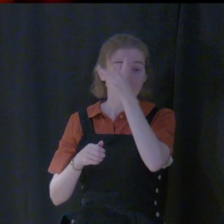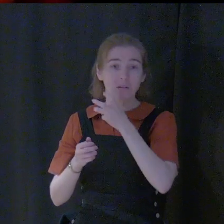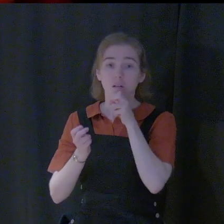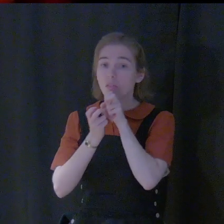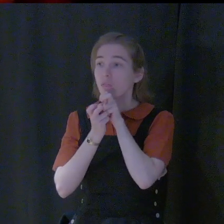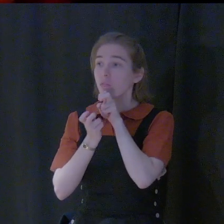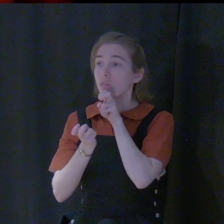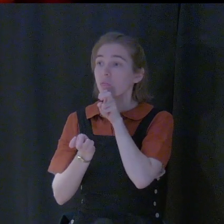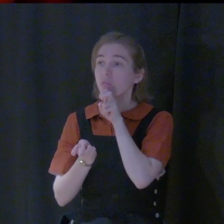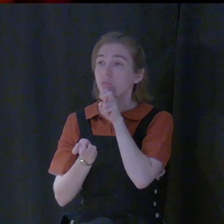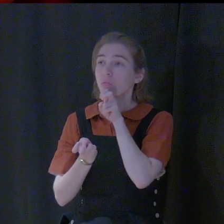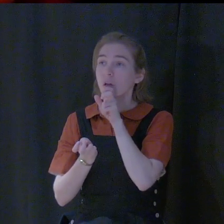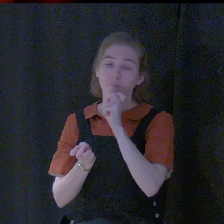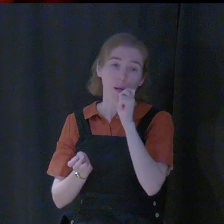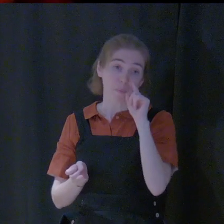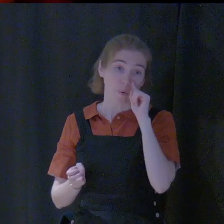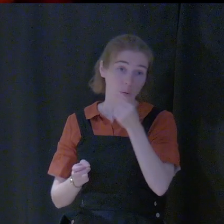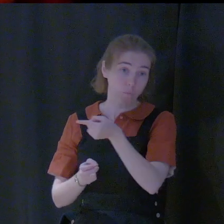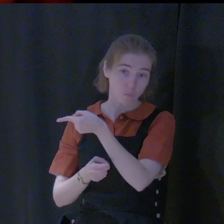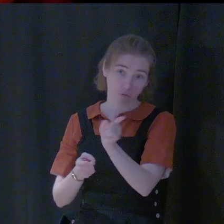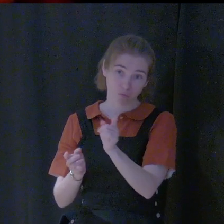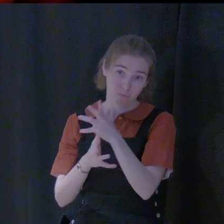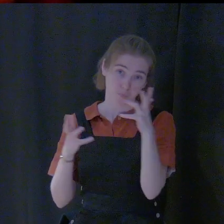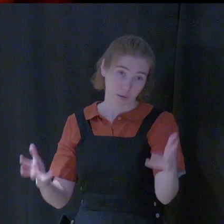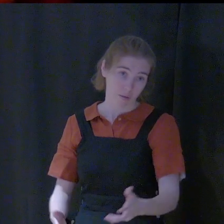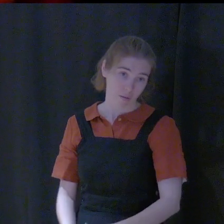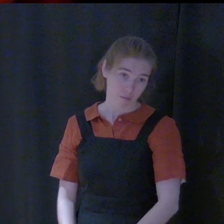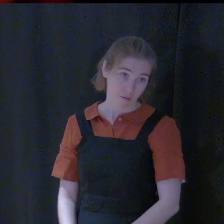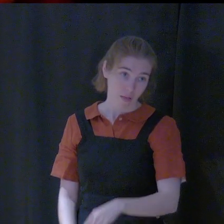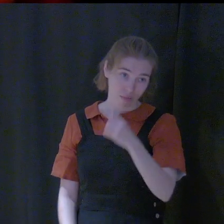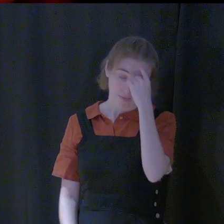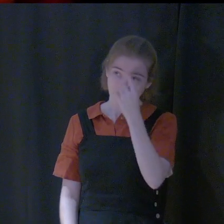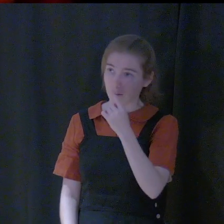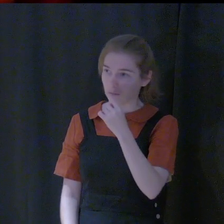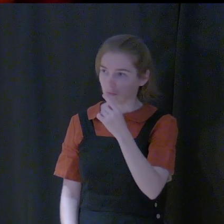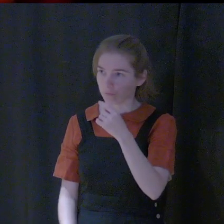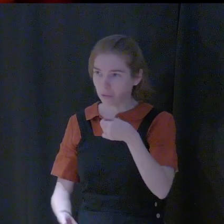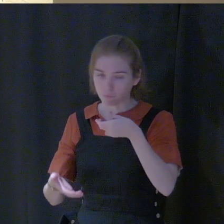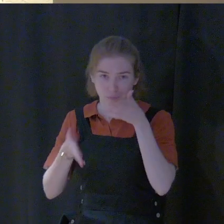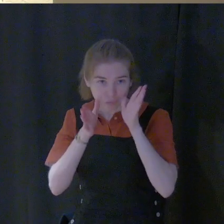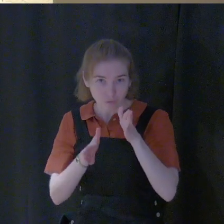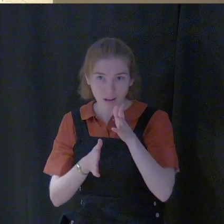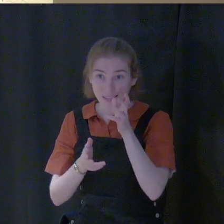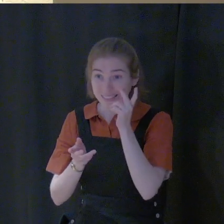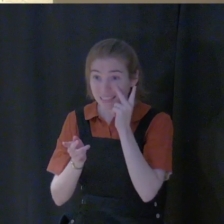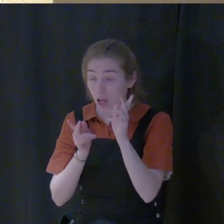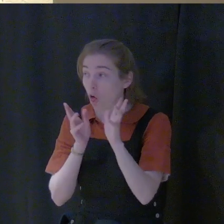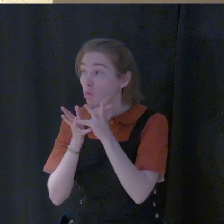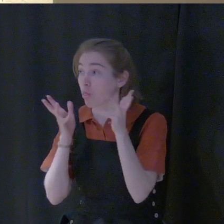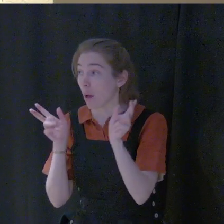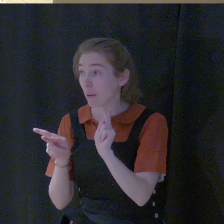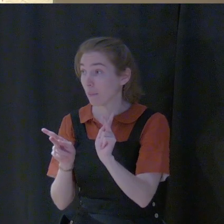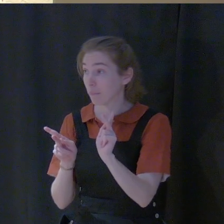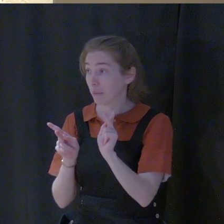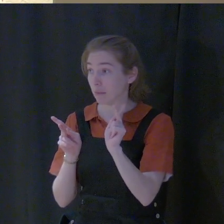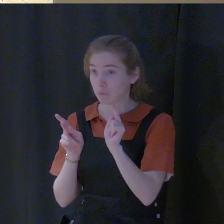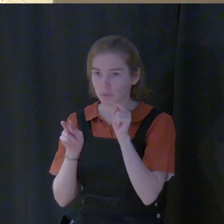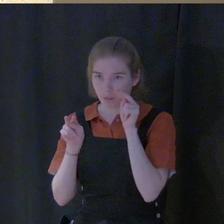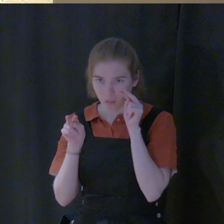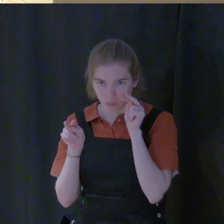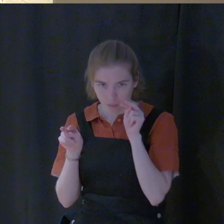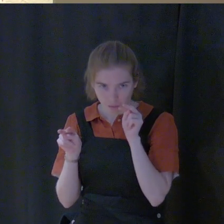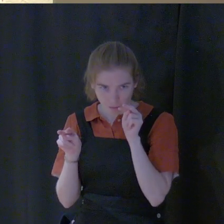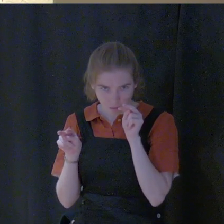Thank goodness I'm not boring you too much. I think I've grabbed your attention today because I see a lot of people kind of burning holes in me.